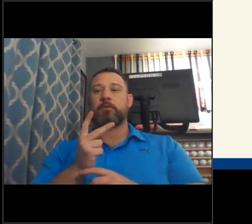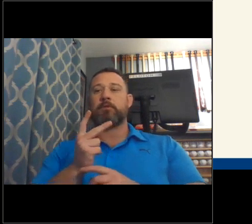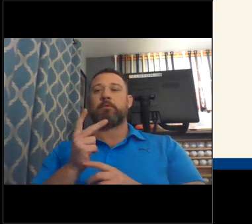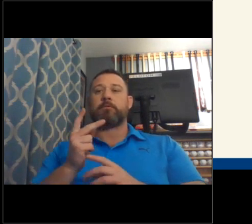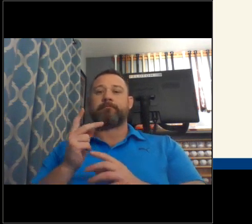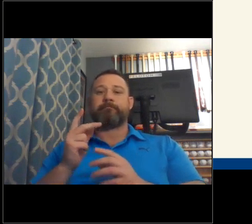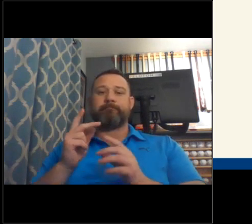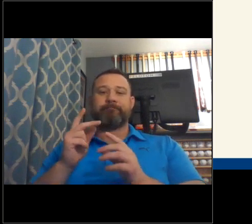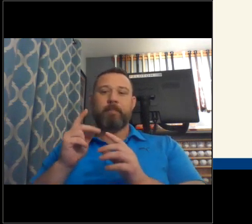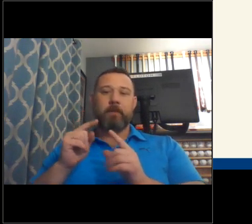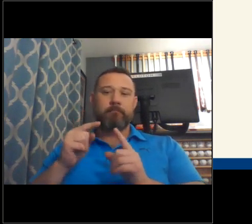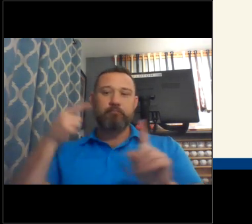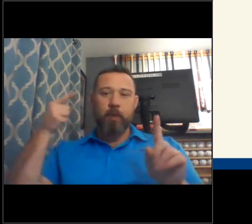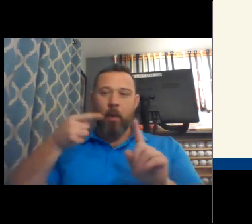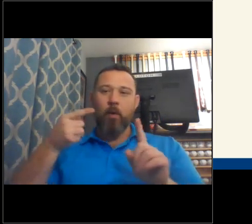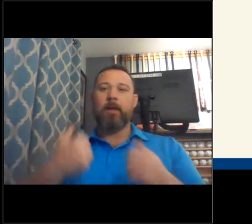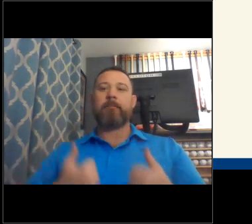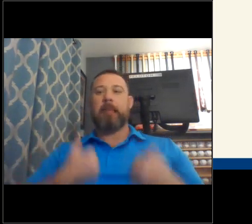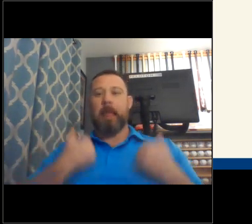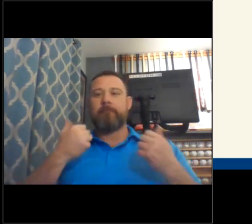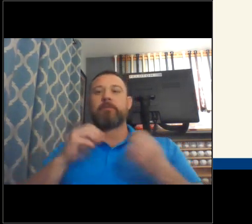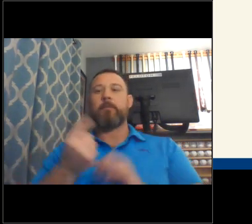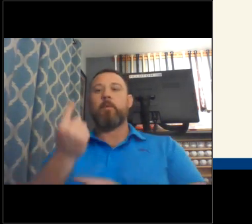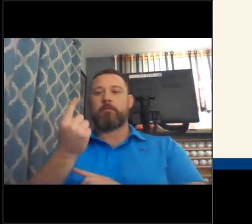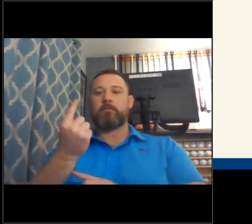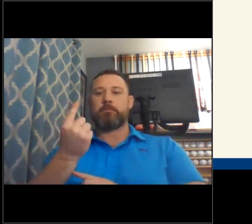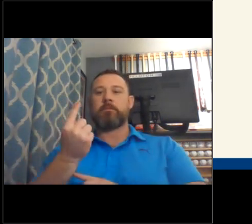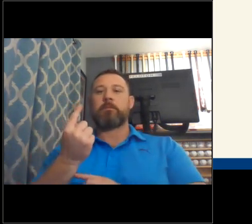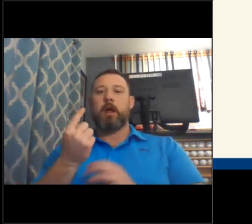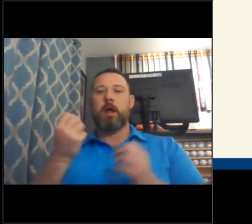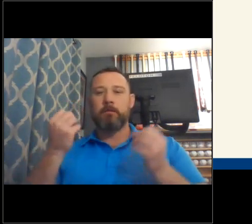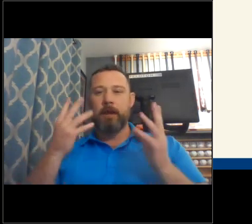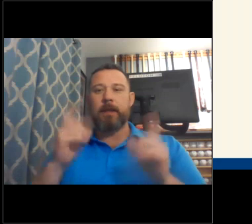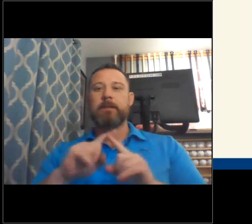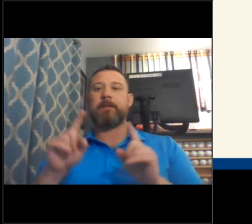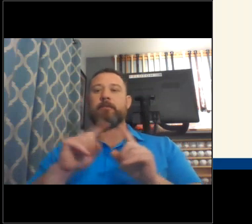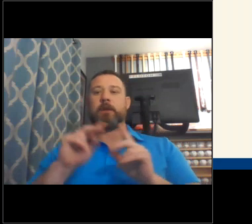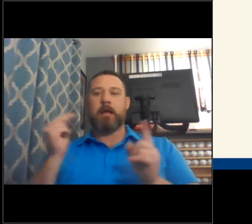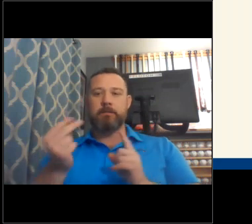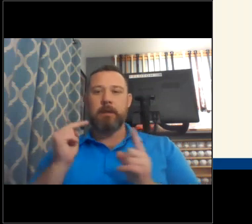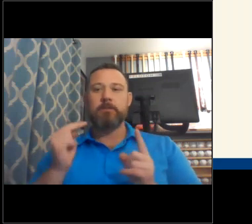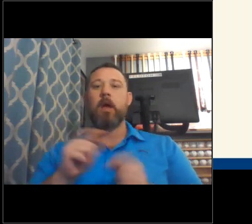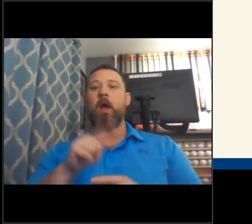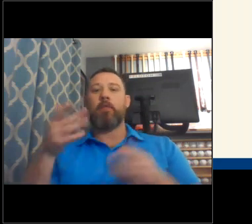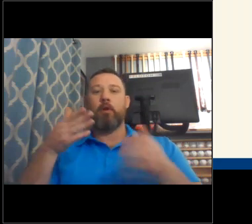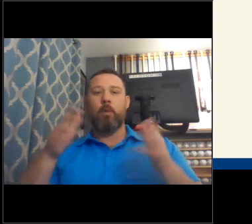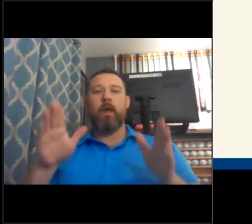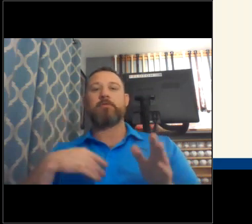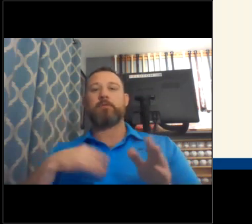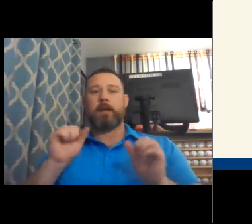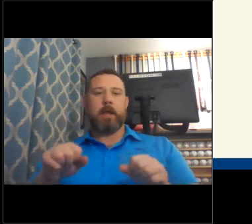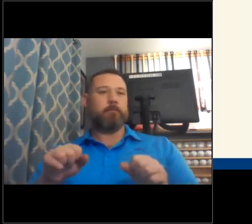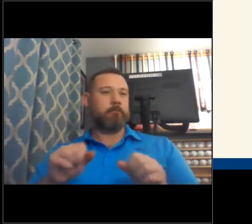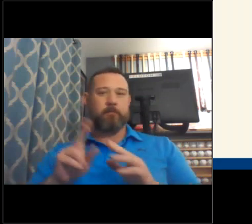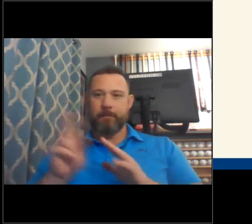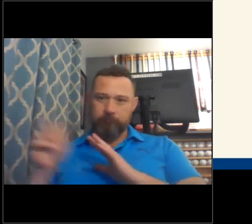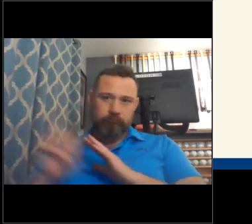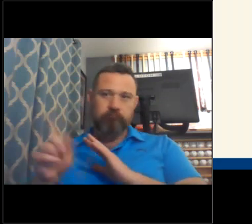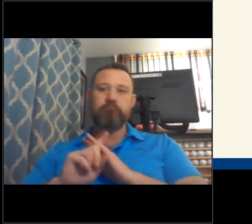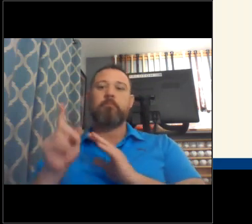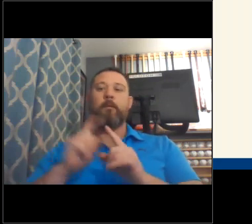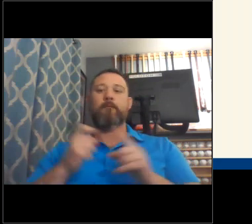life should be number one. And there are a lot of different aspects that we talk about. Are there other ways that we could get people rapidly evacuated from